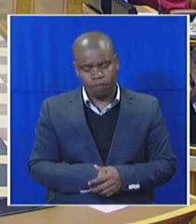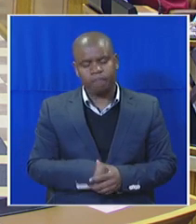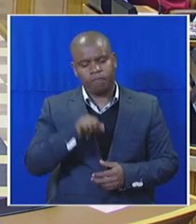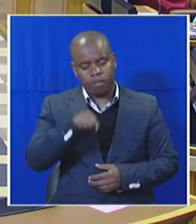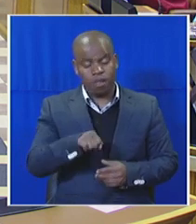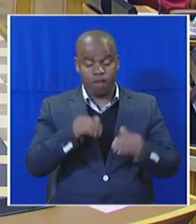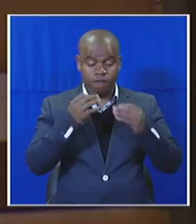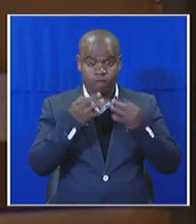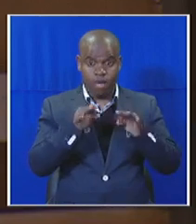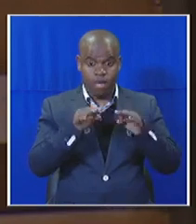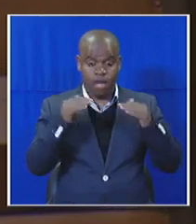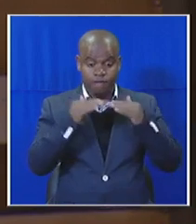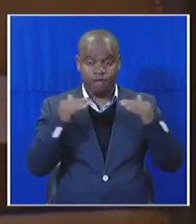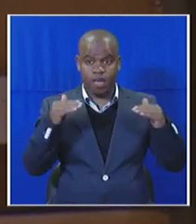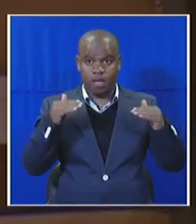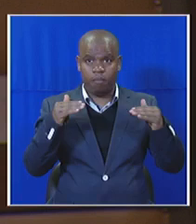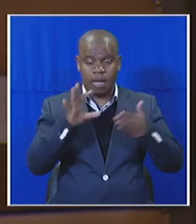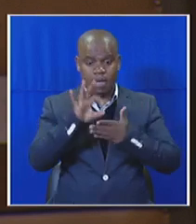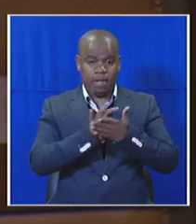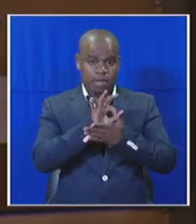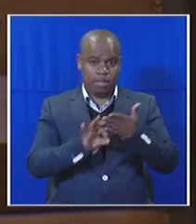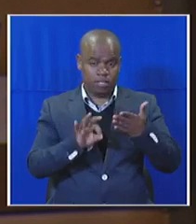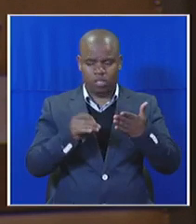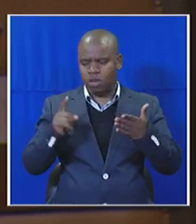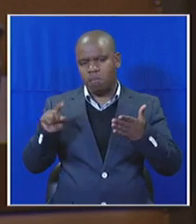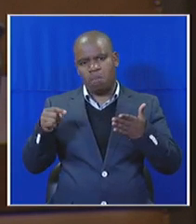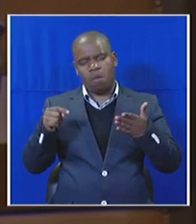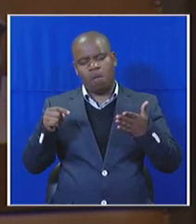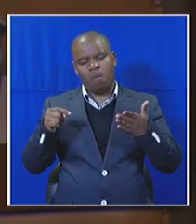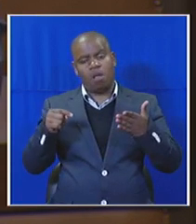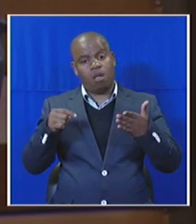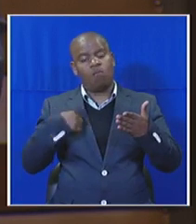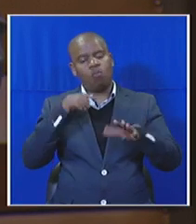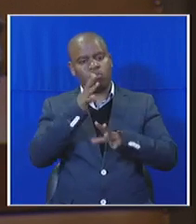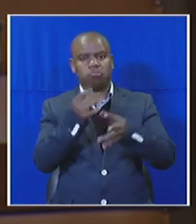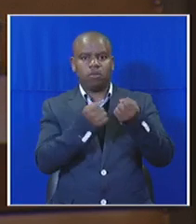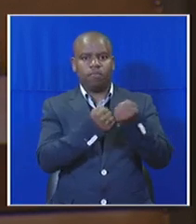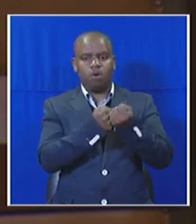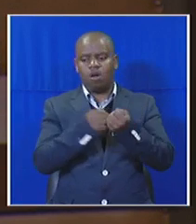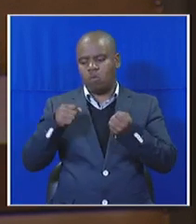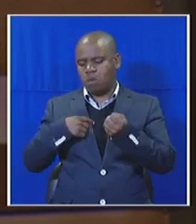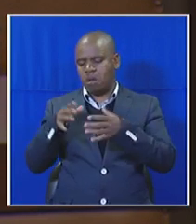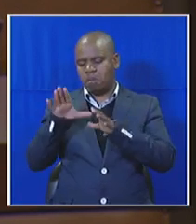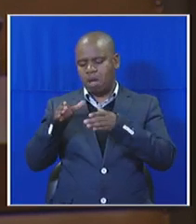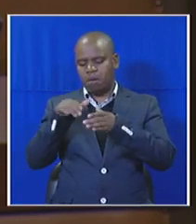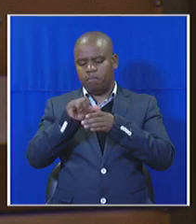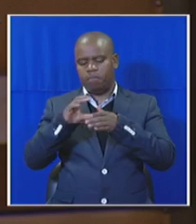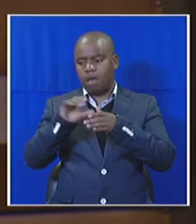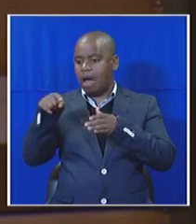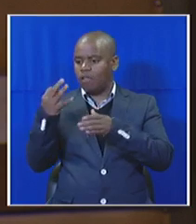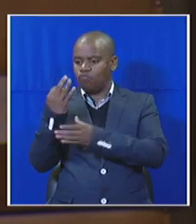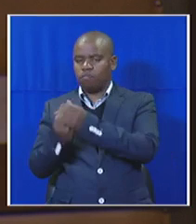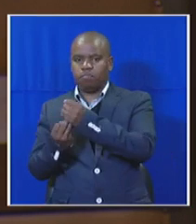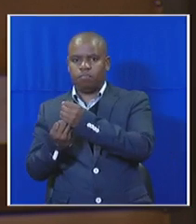fair elections, one simply cannot permit the overtly ruling party aligned SADU